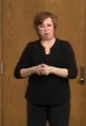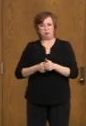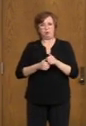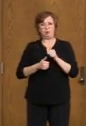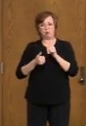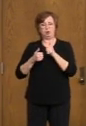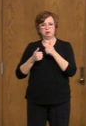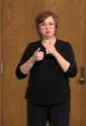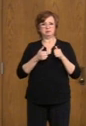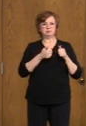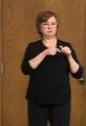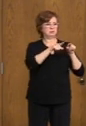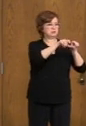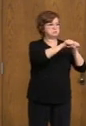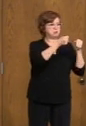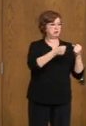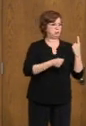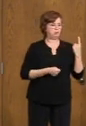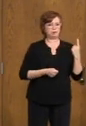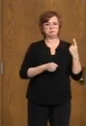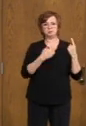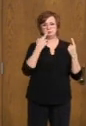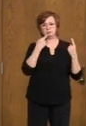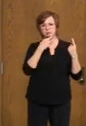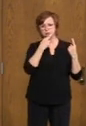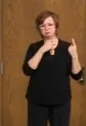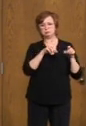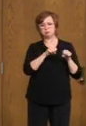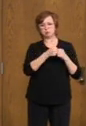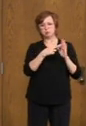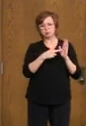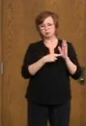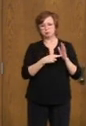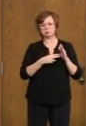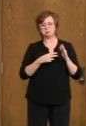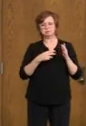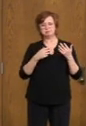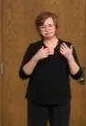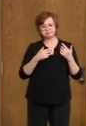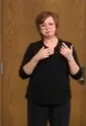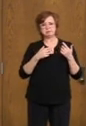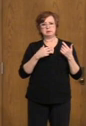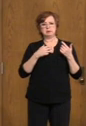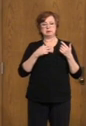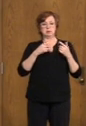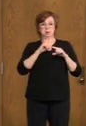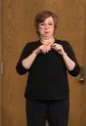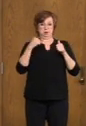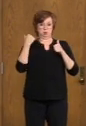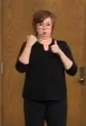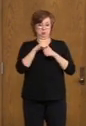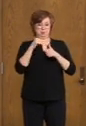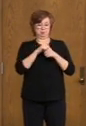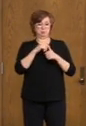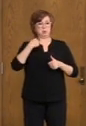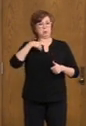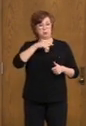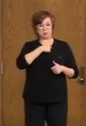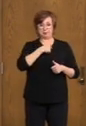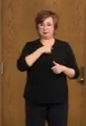And let's just put this in perspective as to Dr. Shahab's comments about how we do